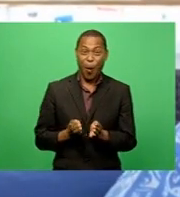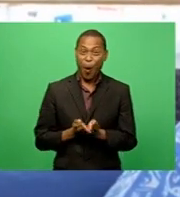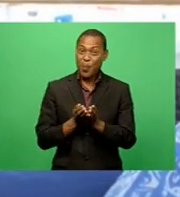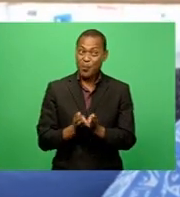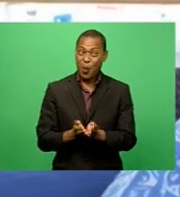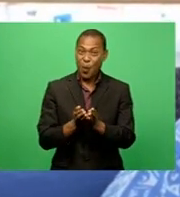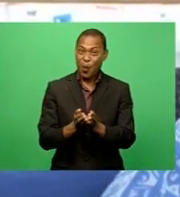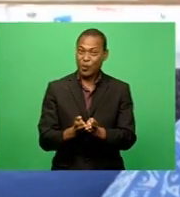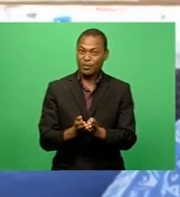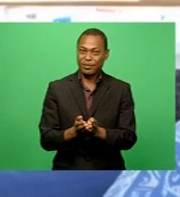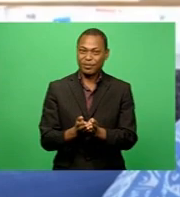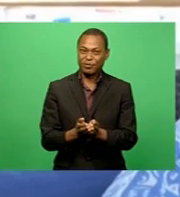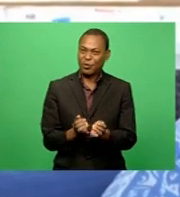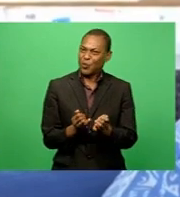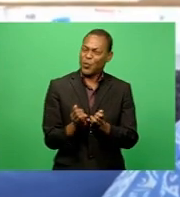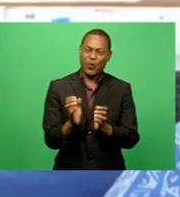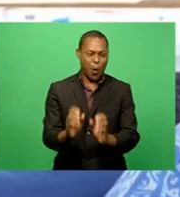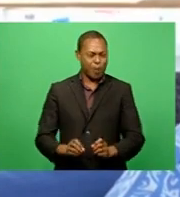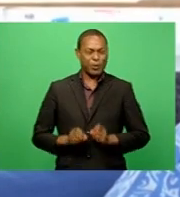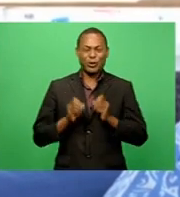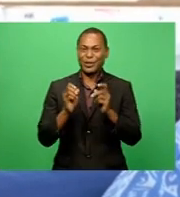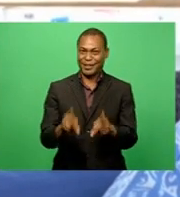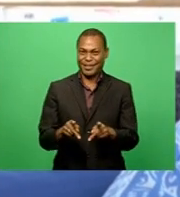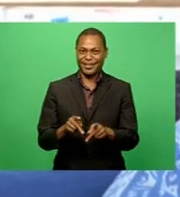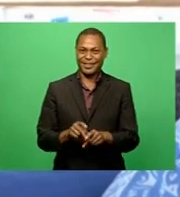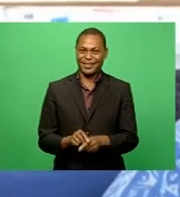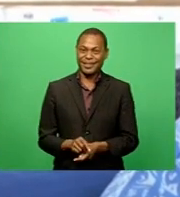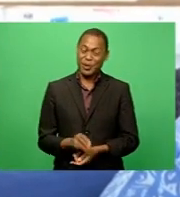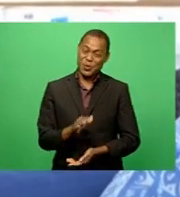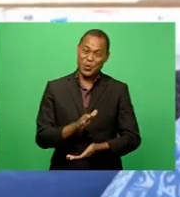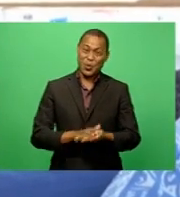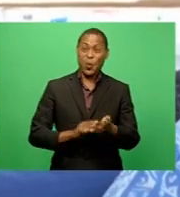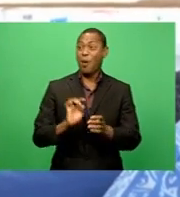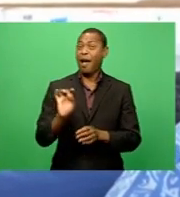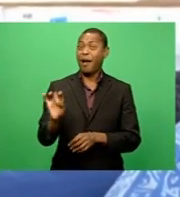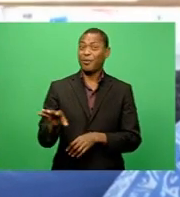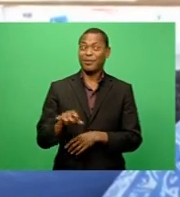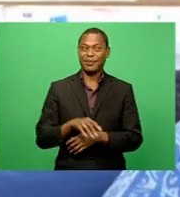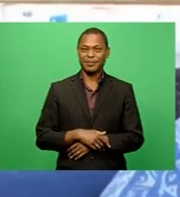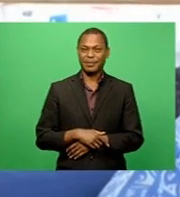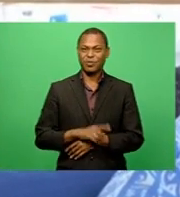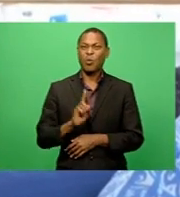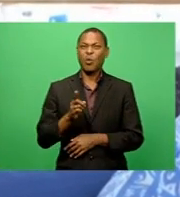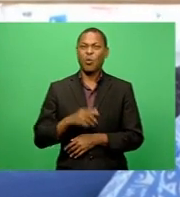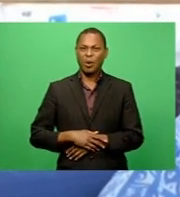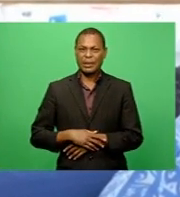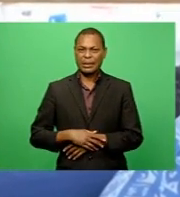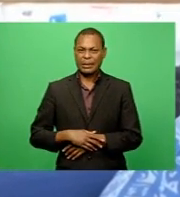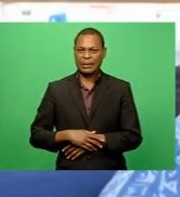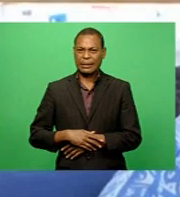a very good opportunity for us to be out, after being locked down from